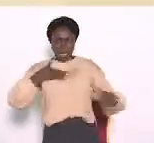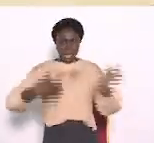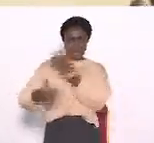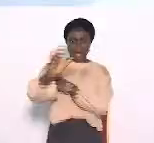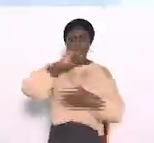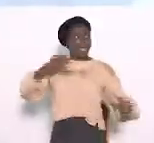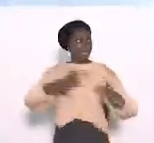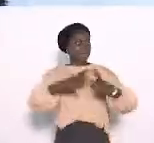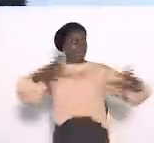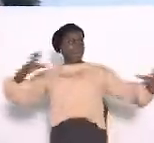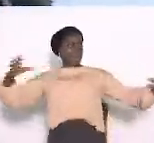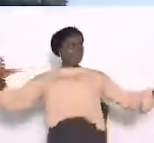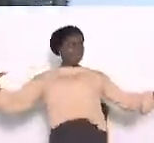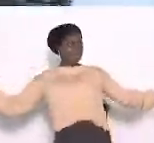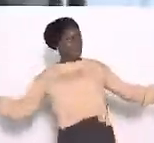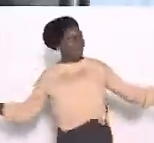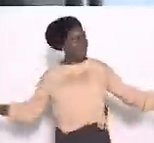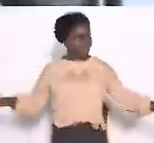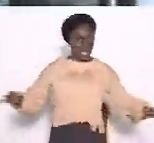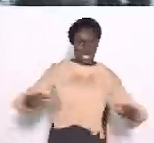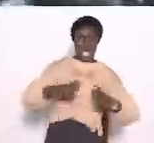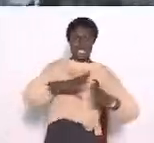of show